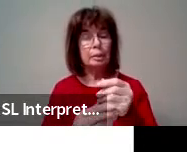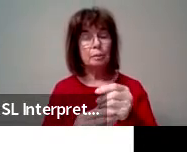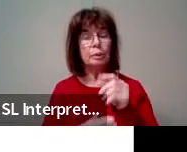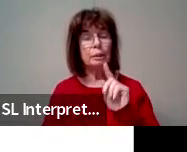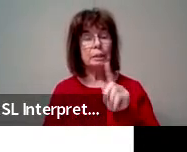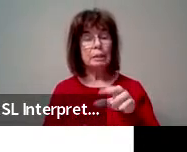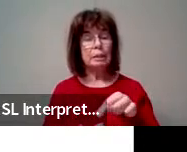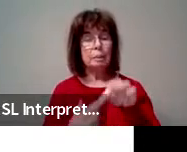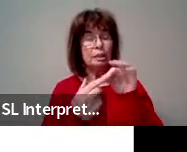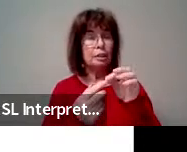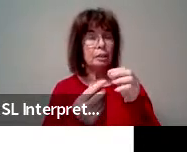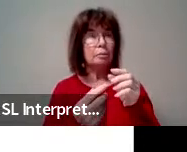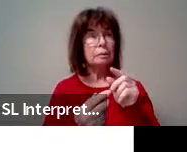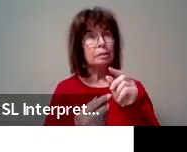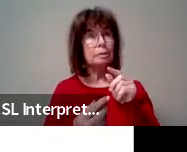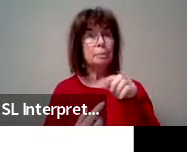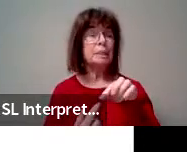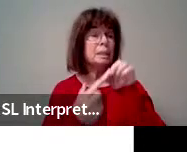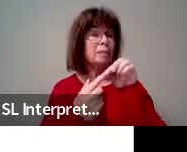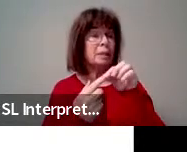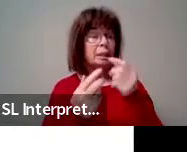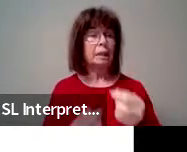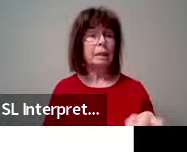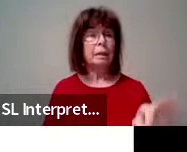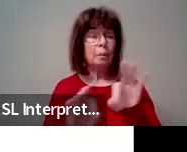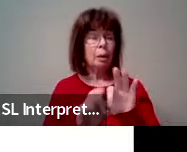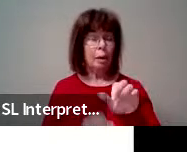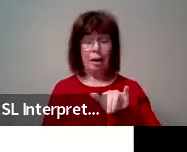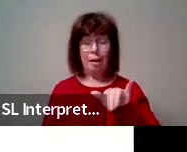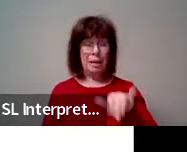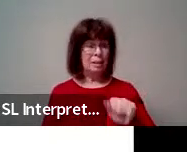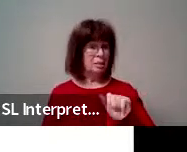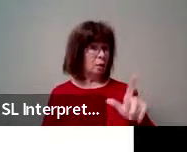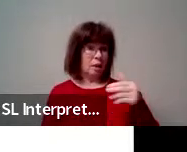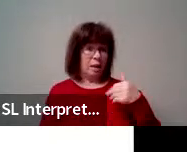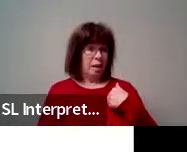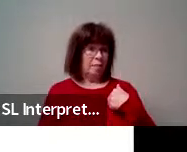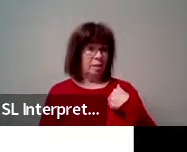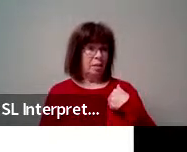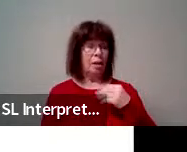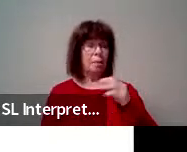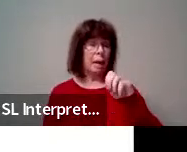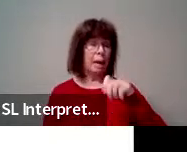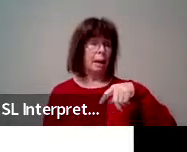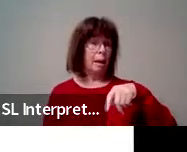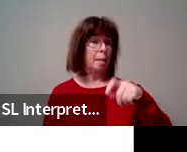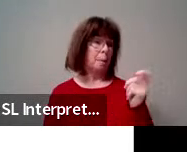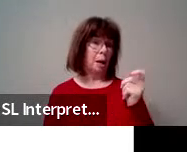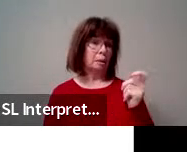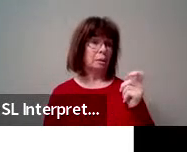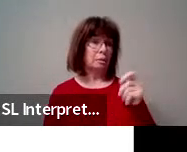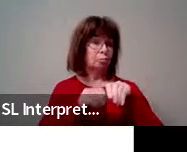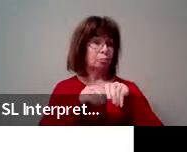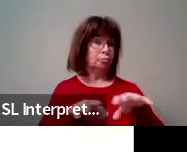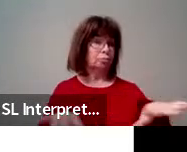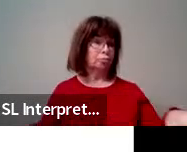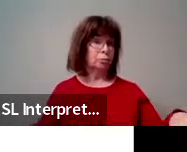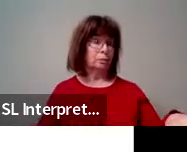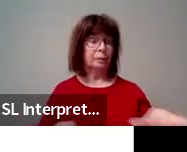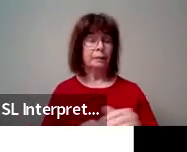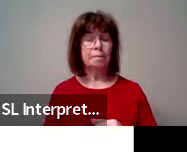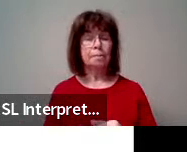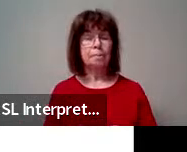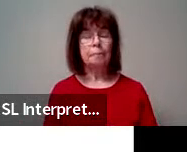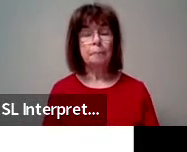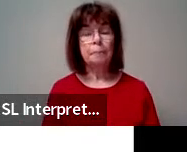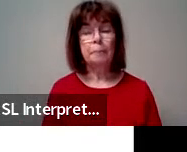especially important. That's all I have for you tonight on the Mpox outbreak.